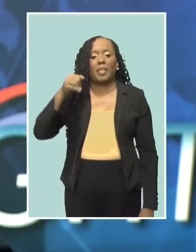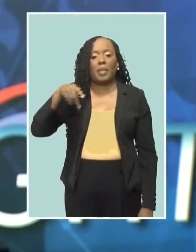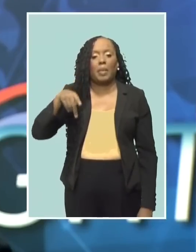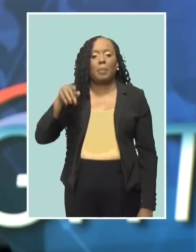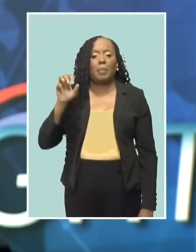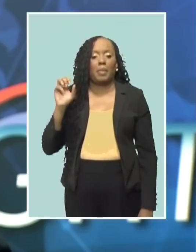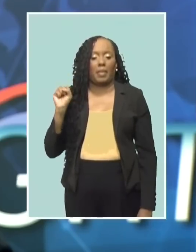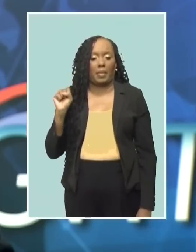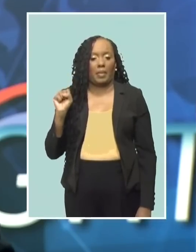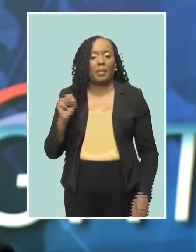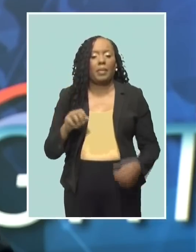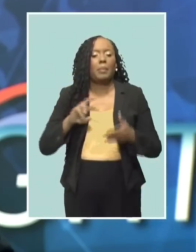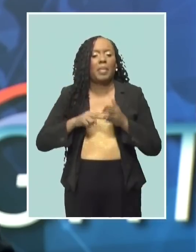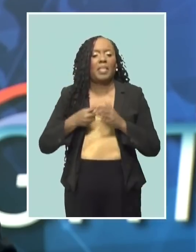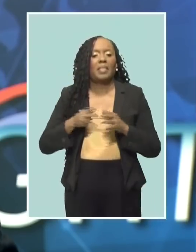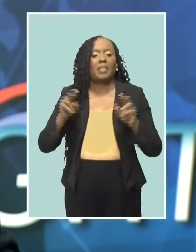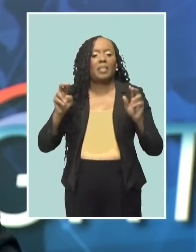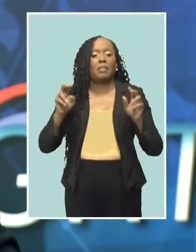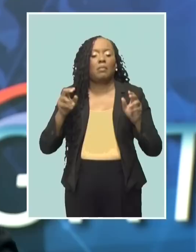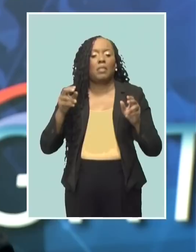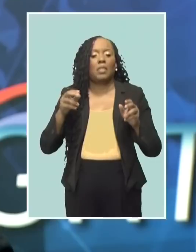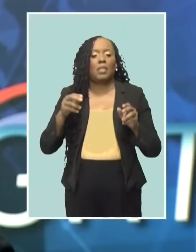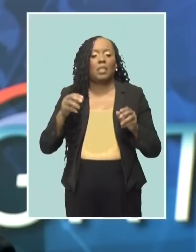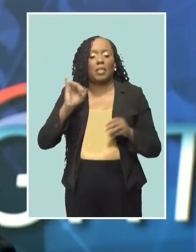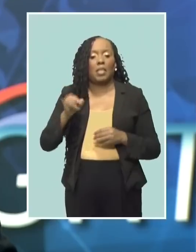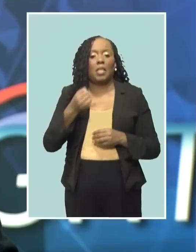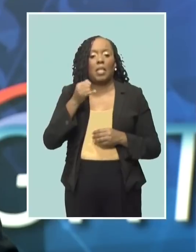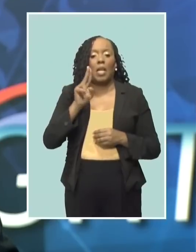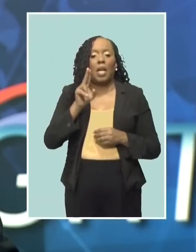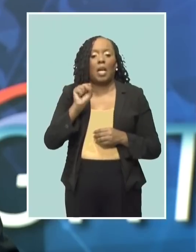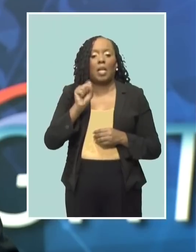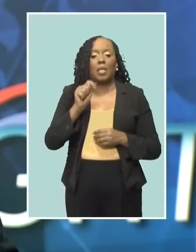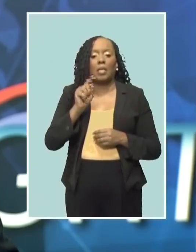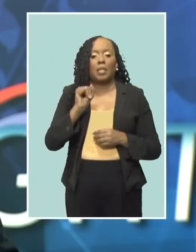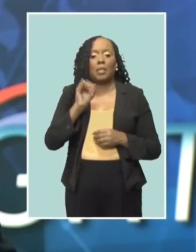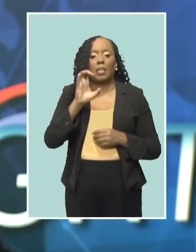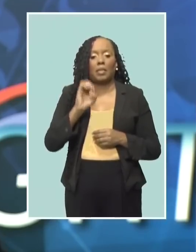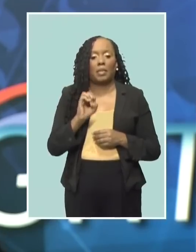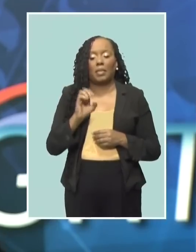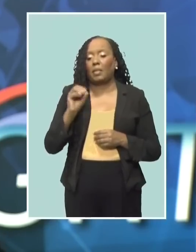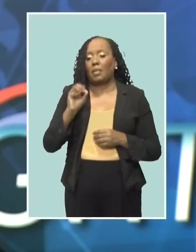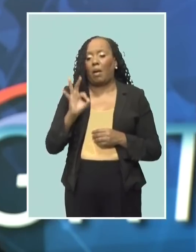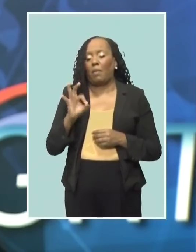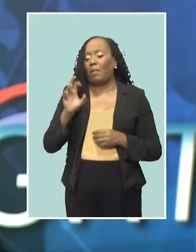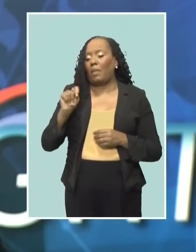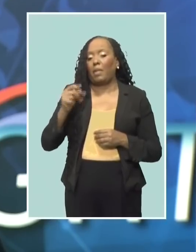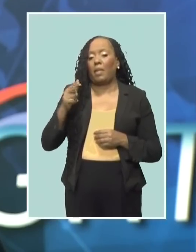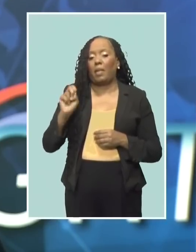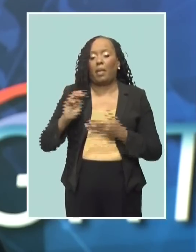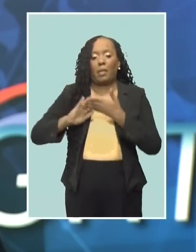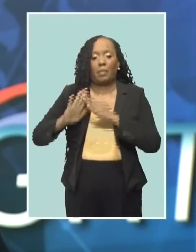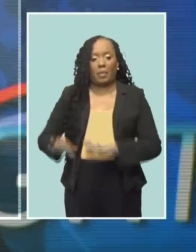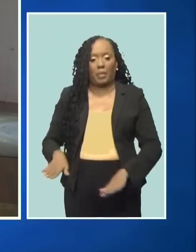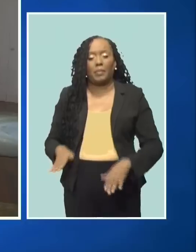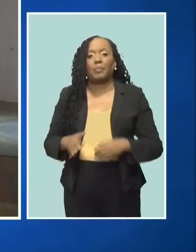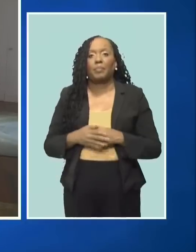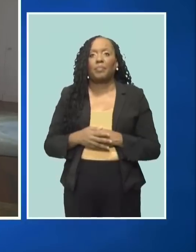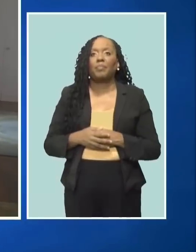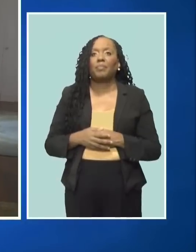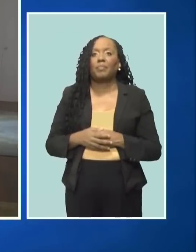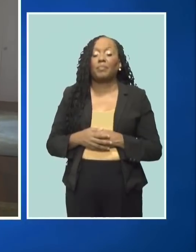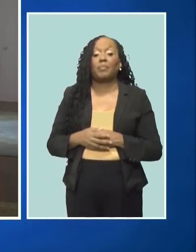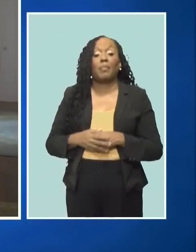year. Rachel Agard attended the first swearing in at State House this morning. She filed this report. President